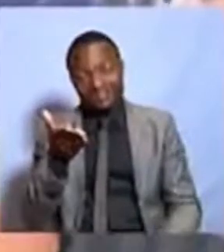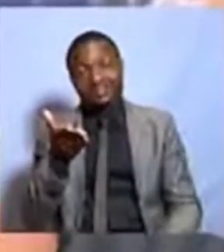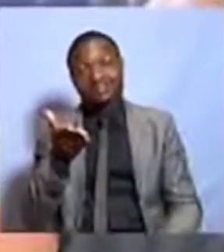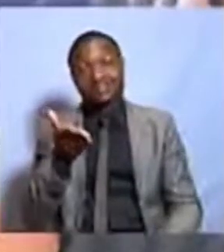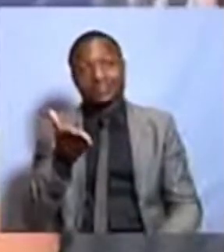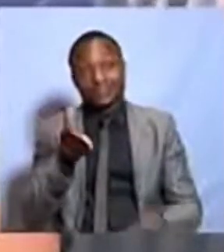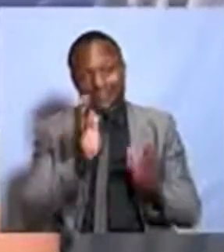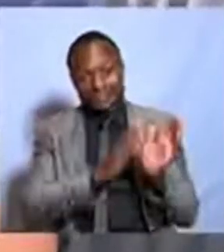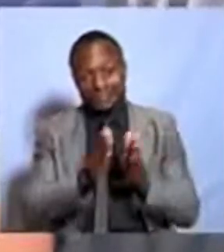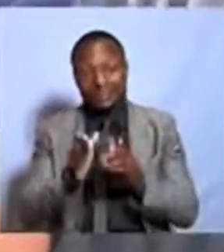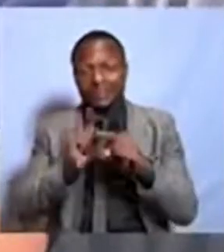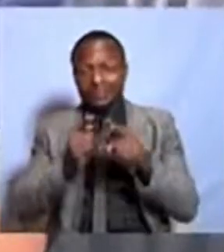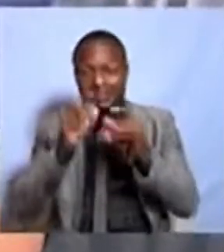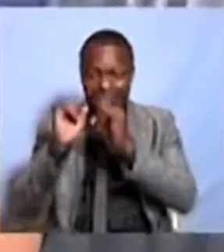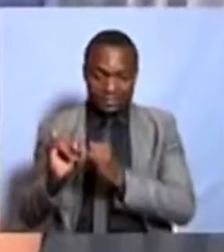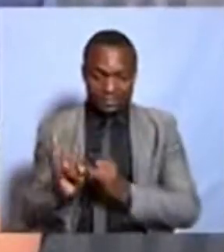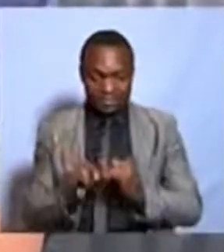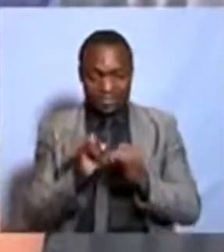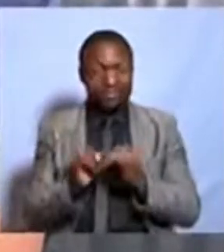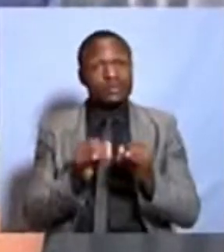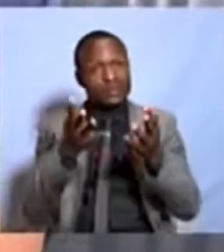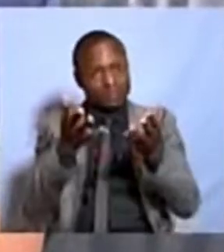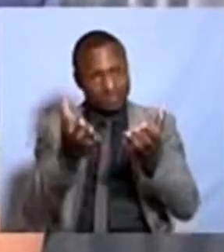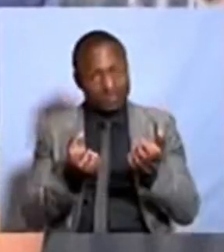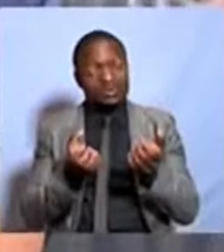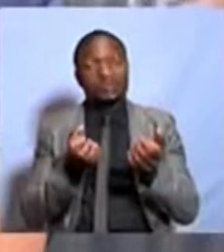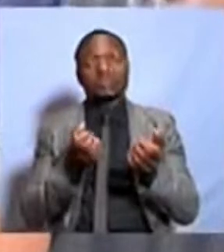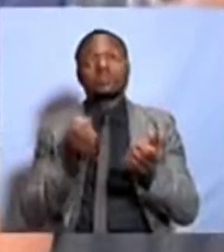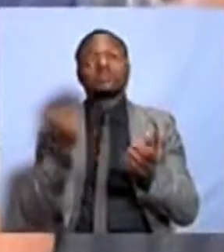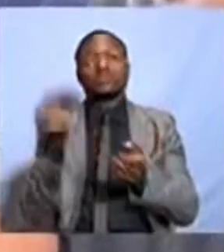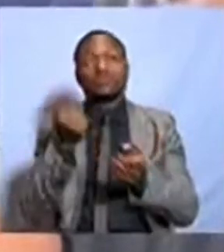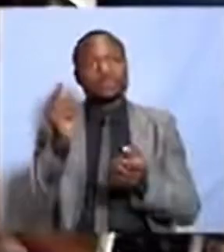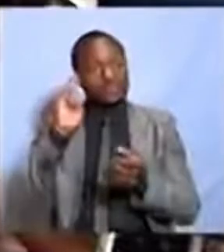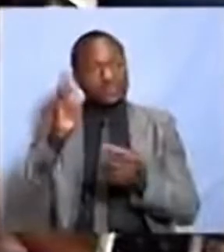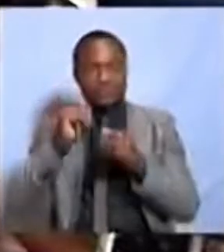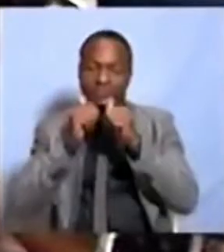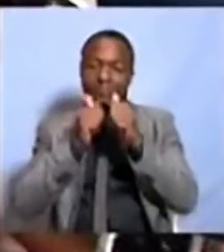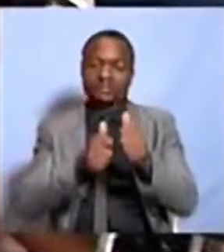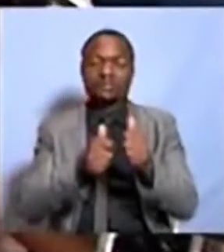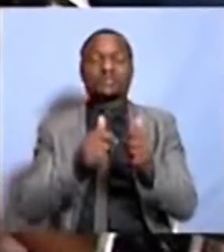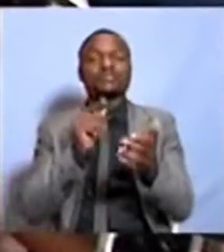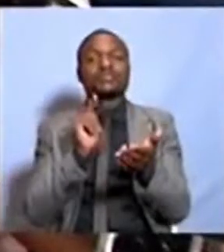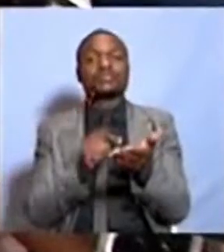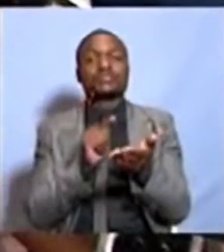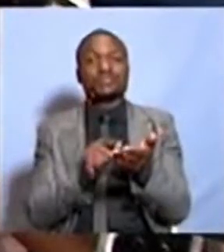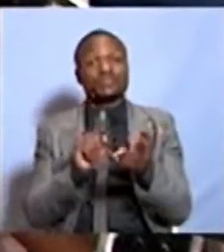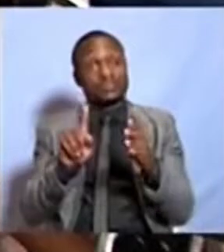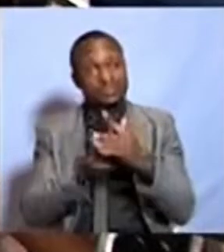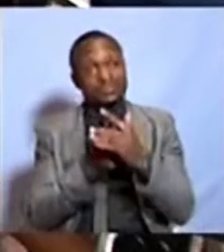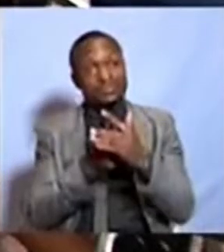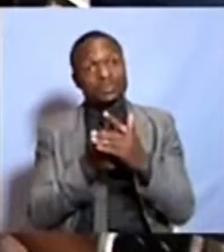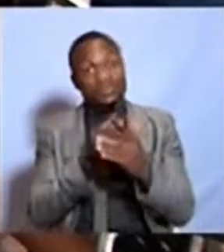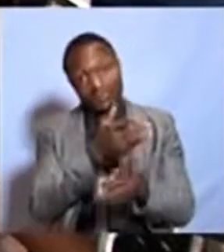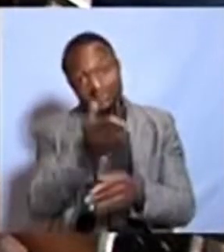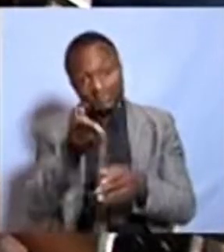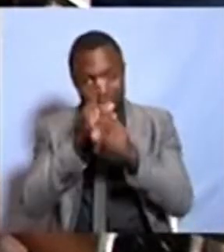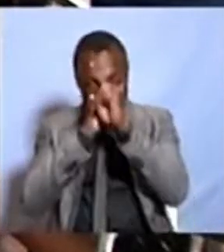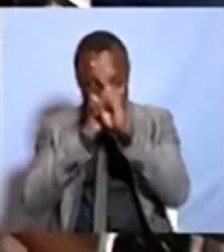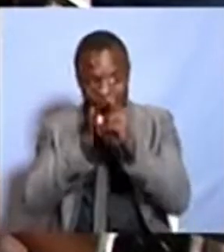but the actualization is what we'll be looking out for. We are going to follow in this. We start with you,